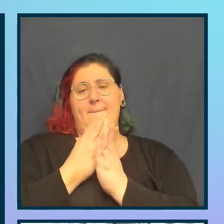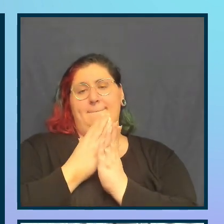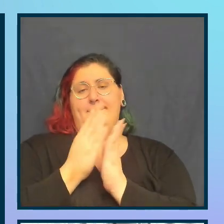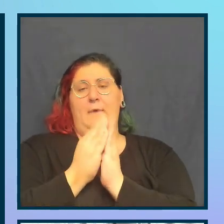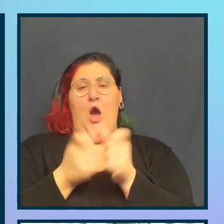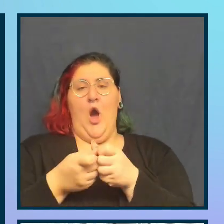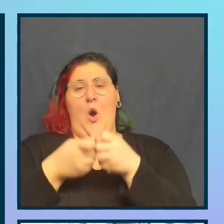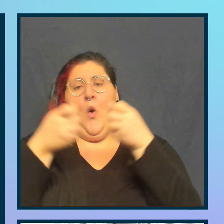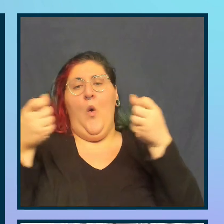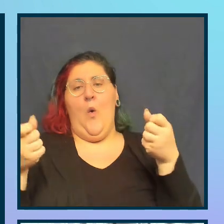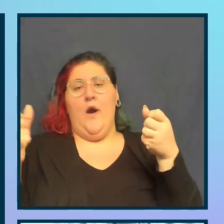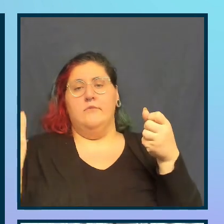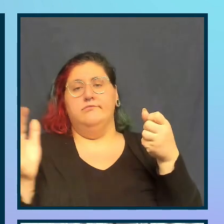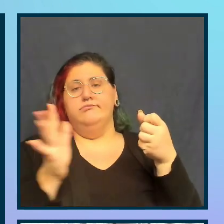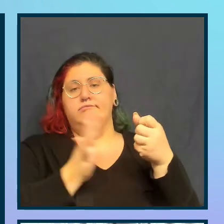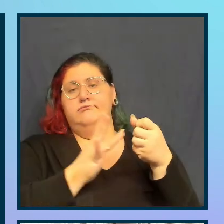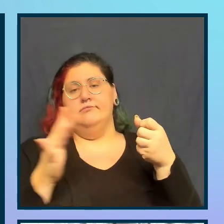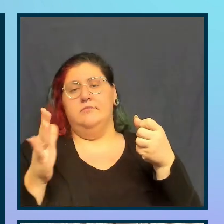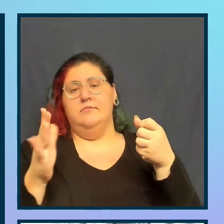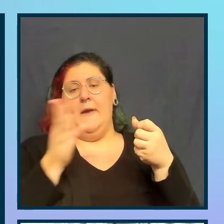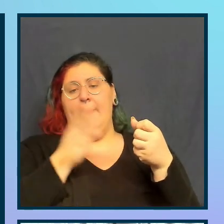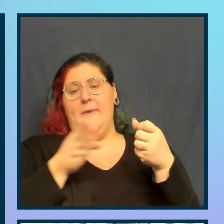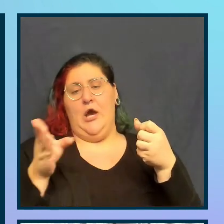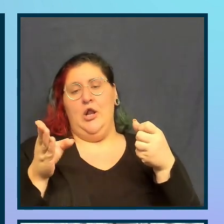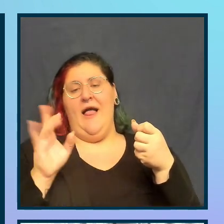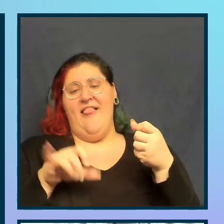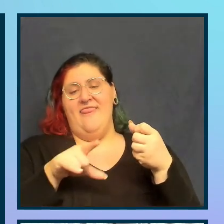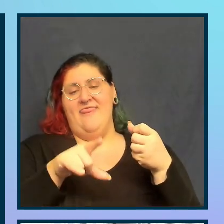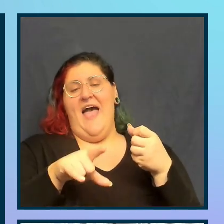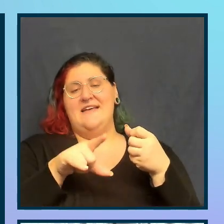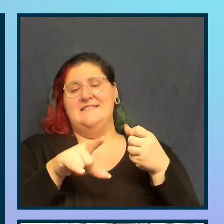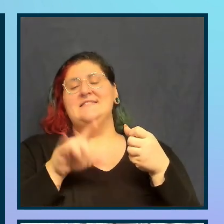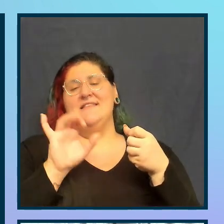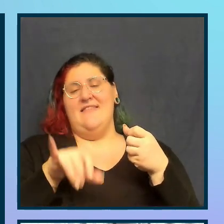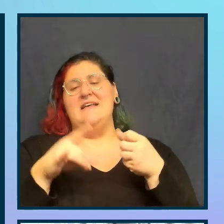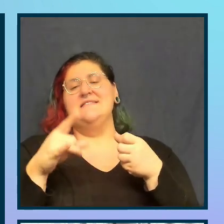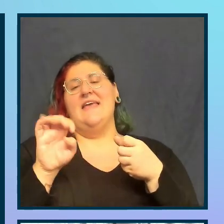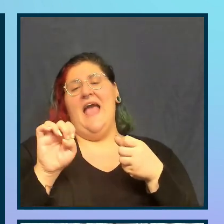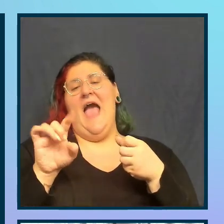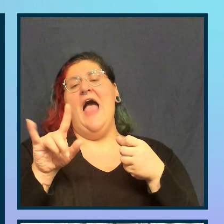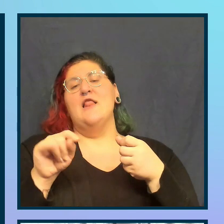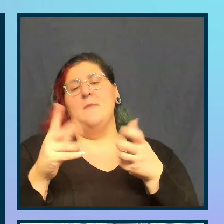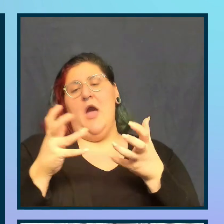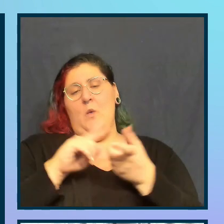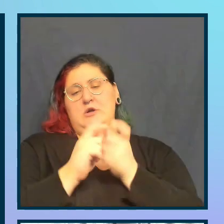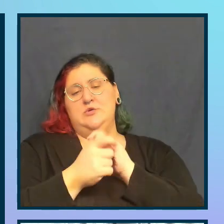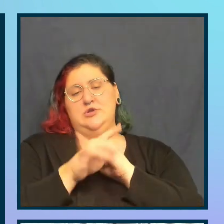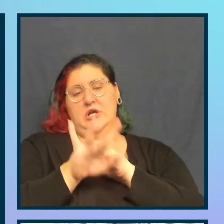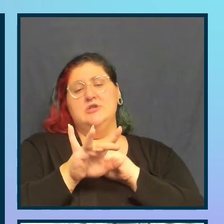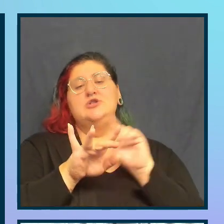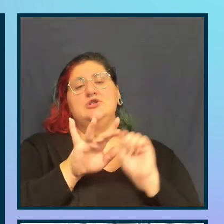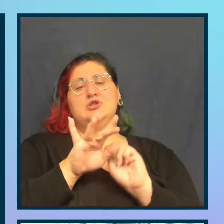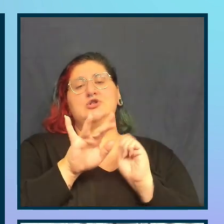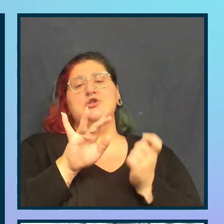And I think this is the element that I want to change. So I'm going to go ahead and change this from div to button because I want to use